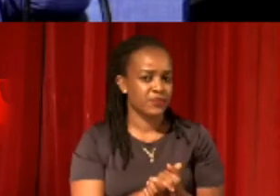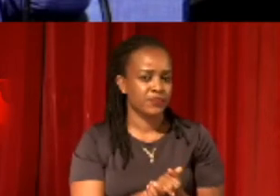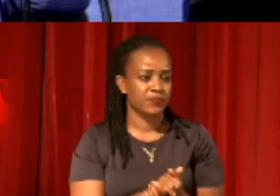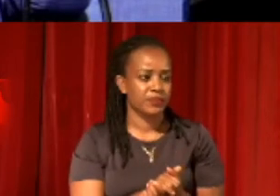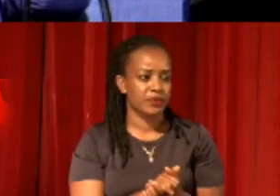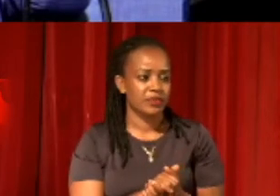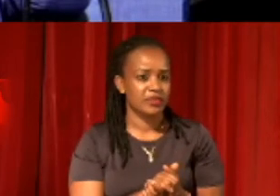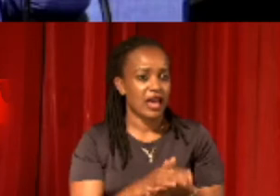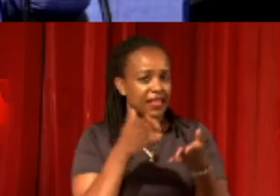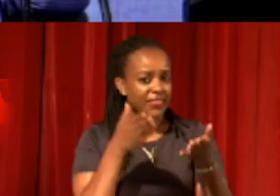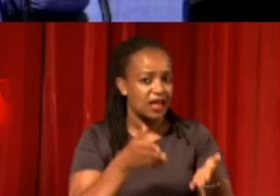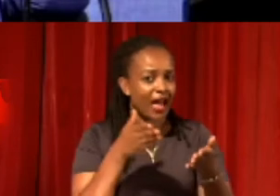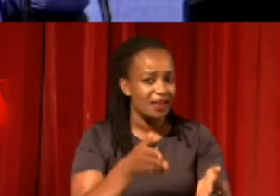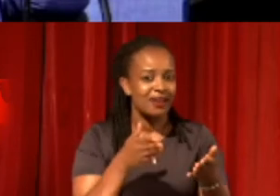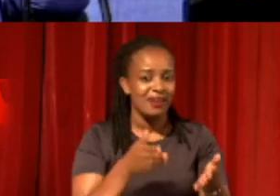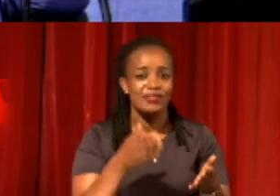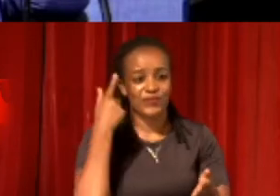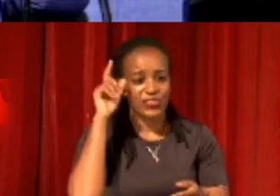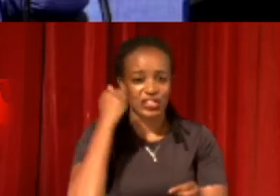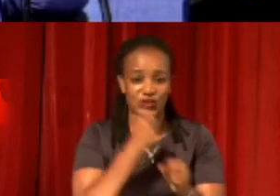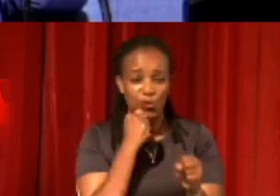they belong to me as well. Okay.